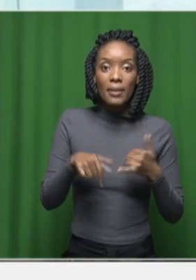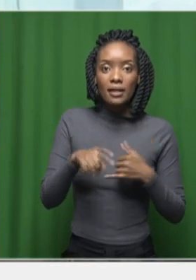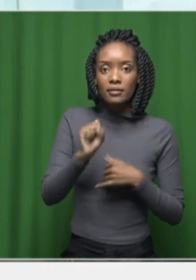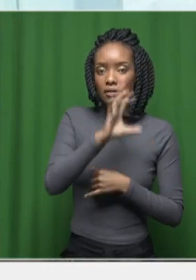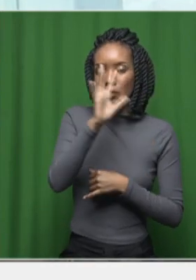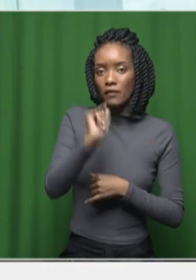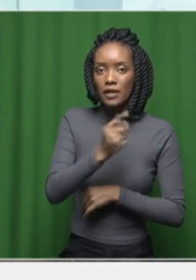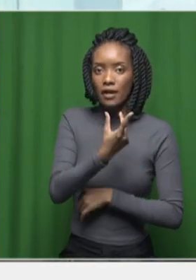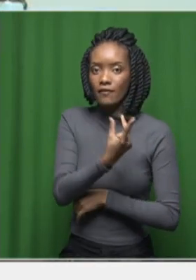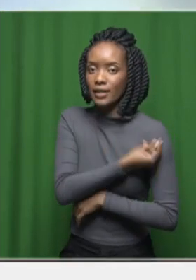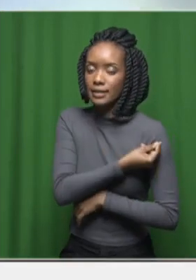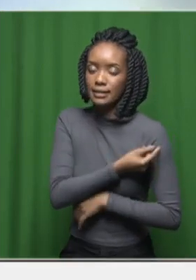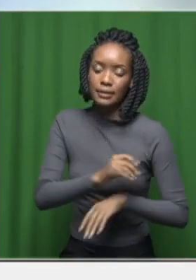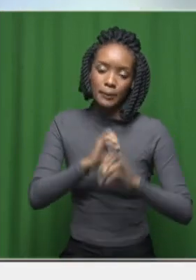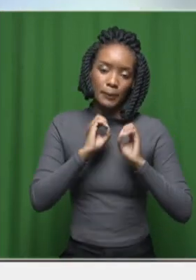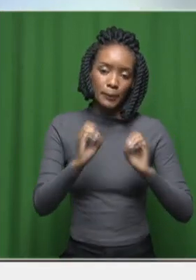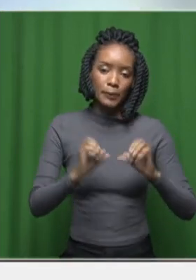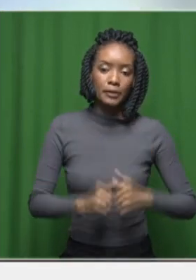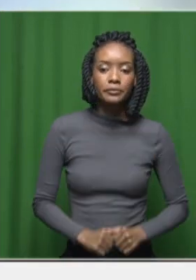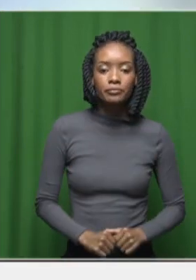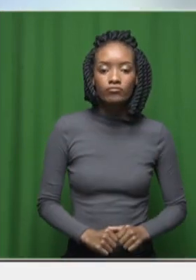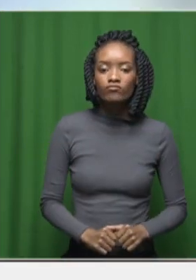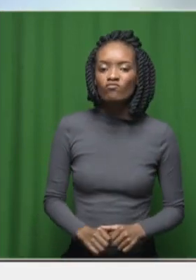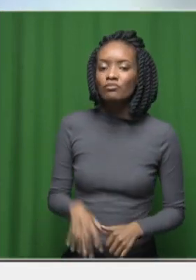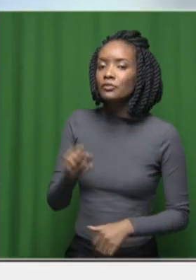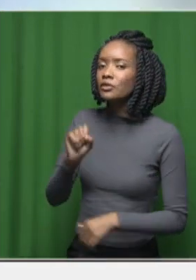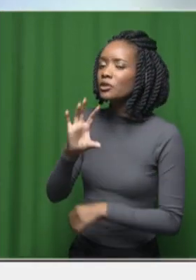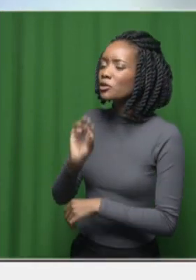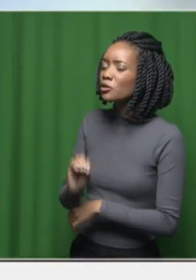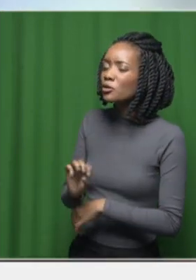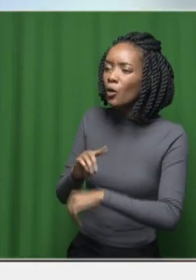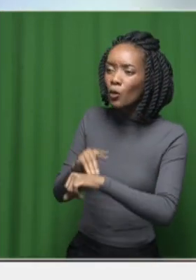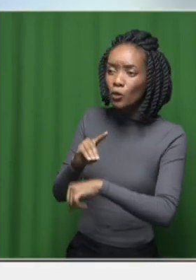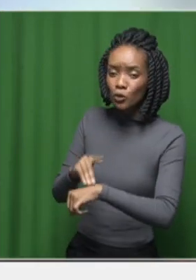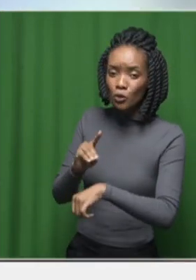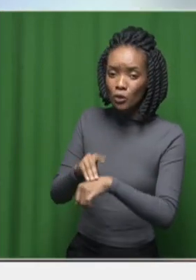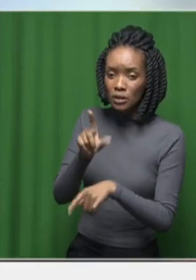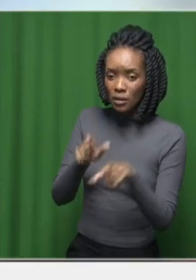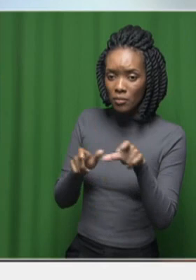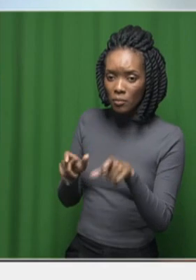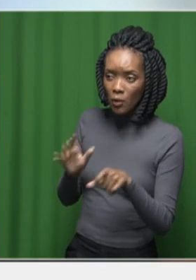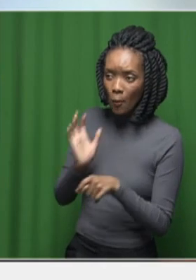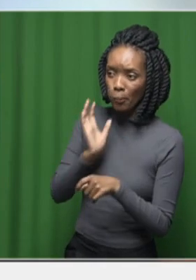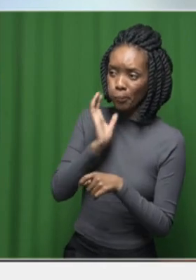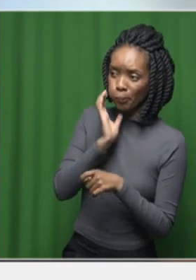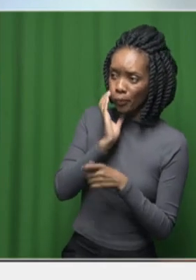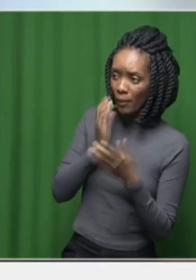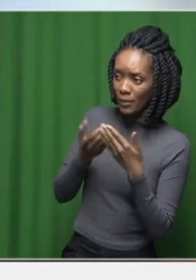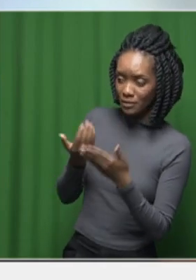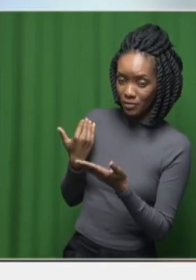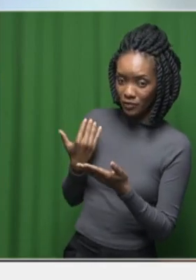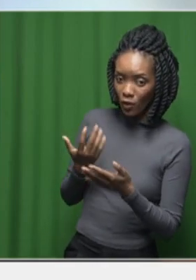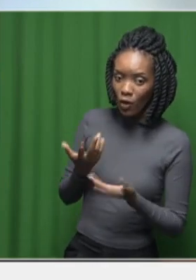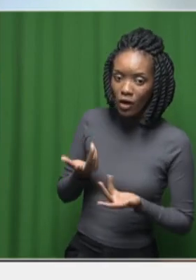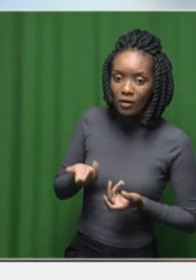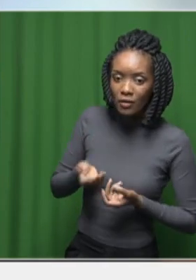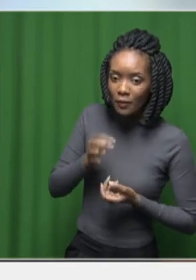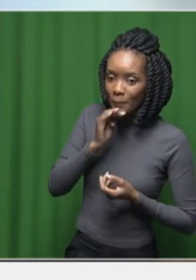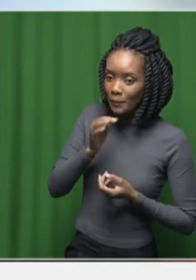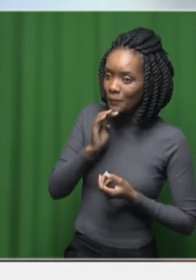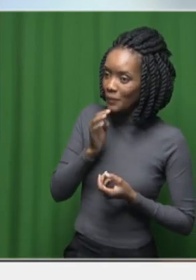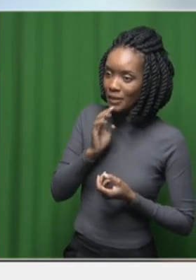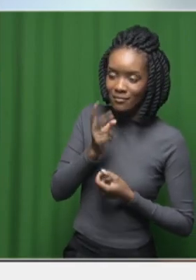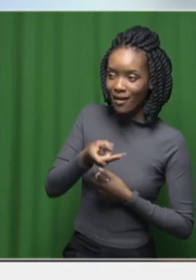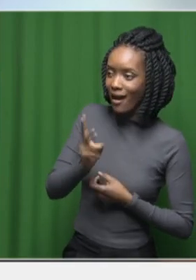Africa. So, Dr. Groome, people who've had mumps are usually protected, please correct me if I'm wrong, for